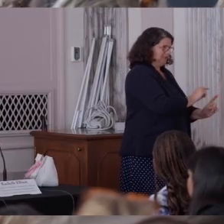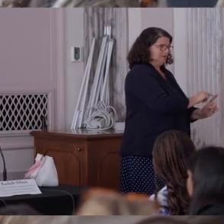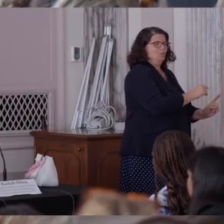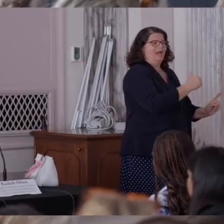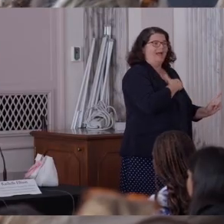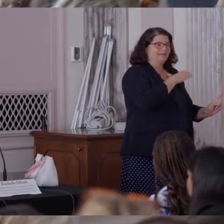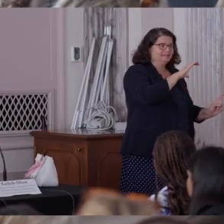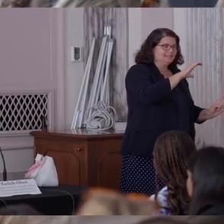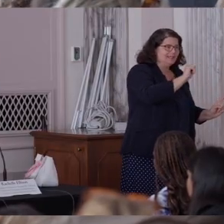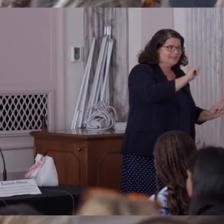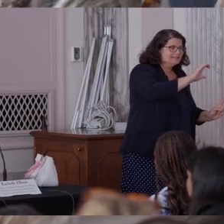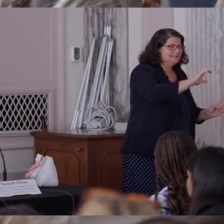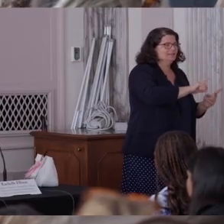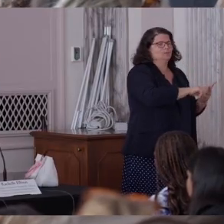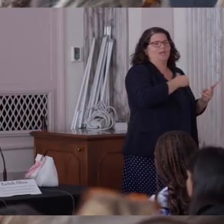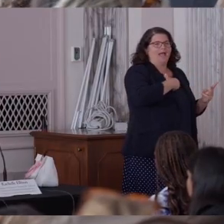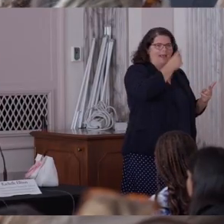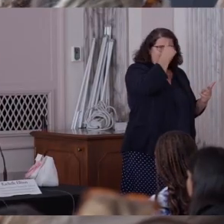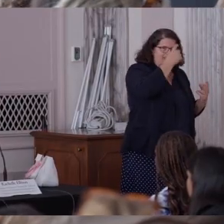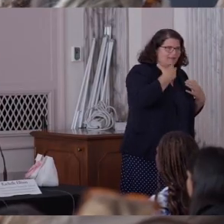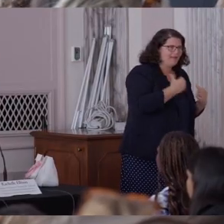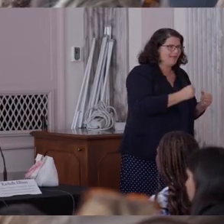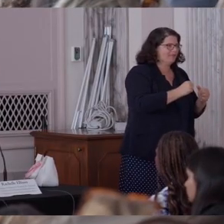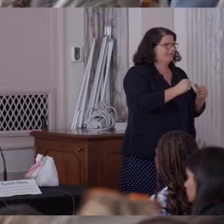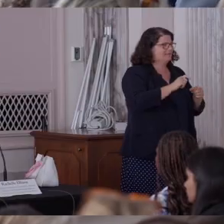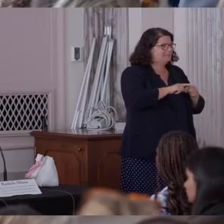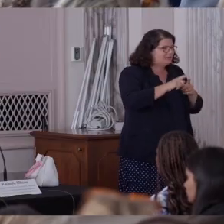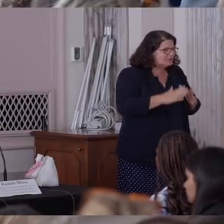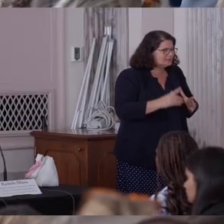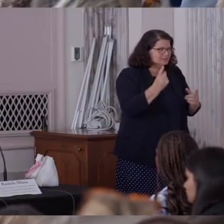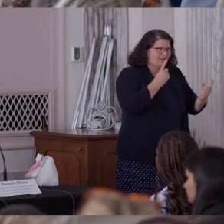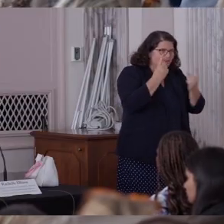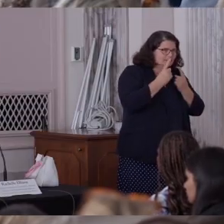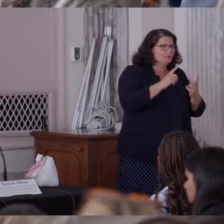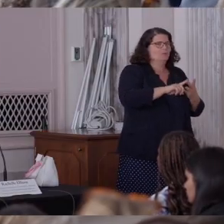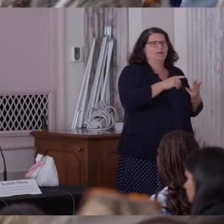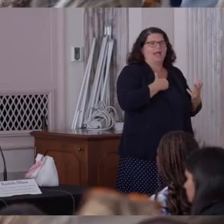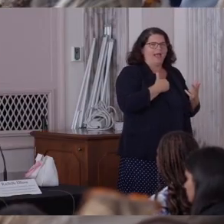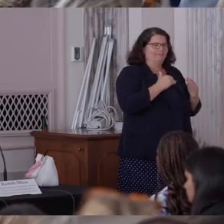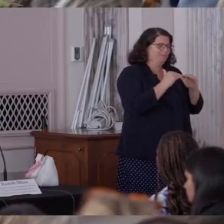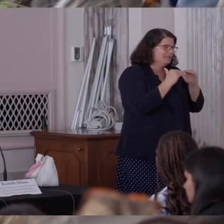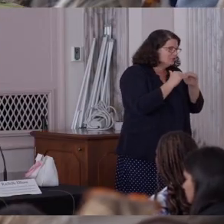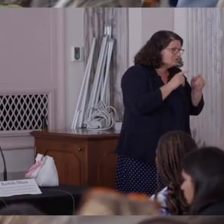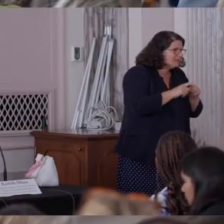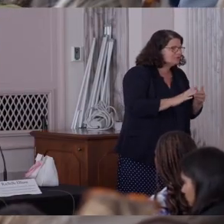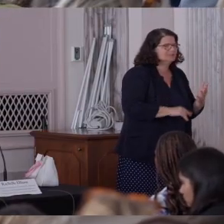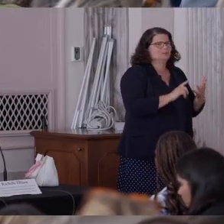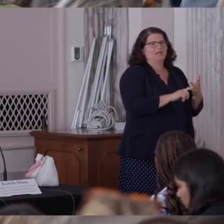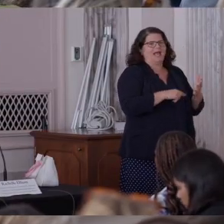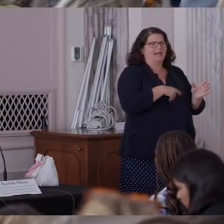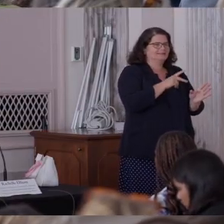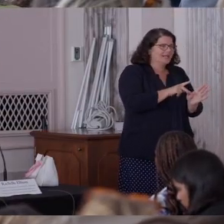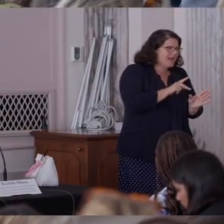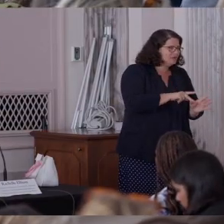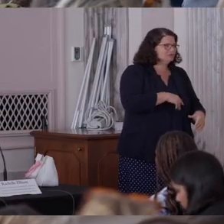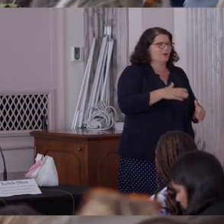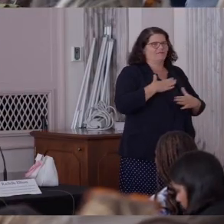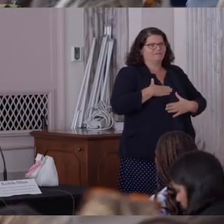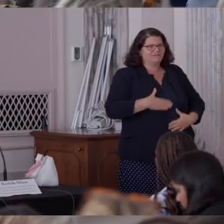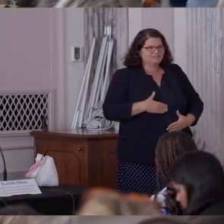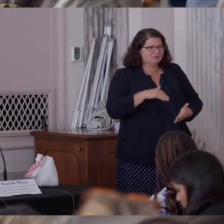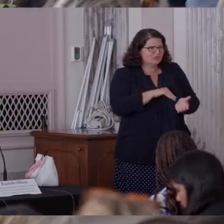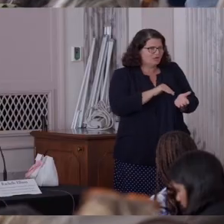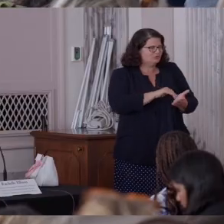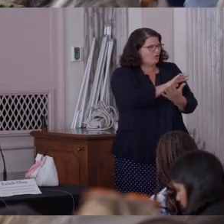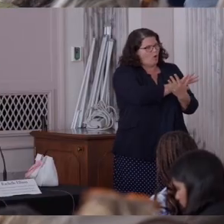CACs. We had mental health specialists. We had peer specialists. We had psychiatrists. We had our physical doctor, Unity. We had